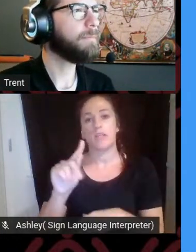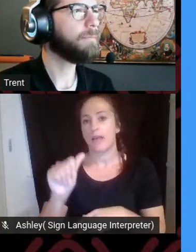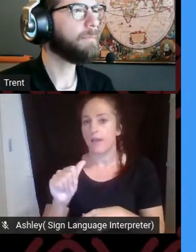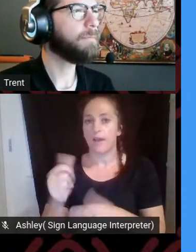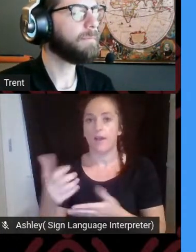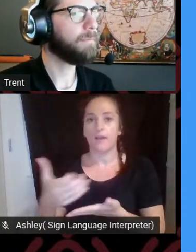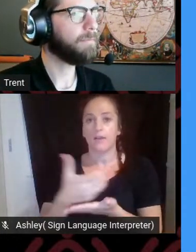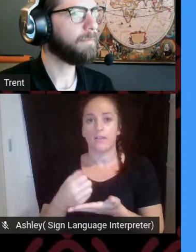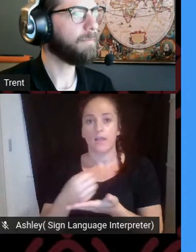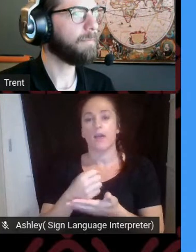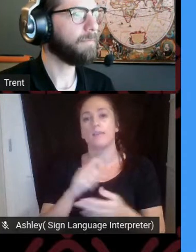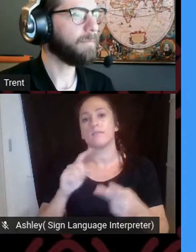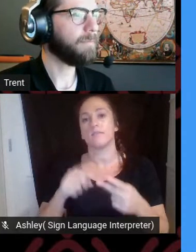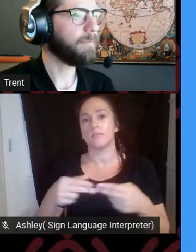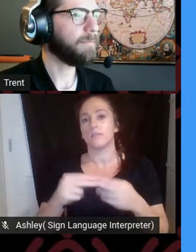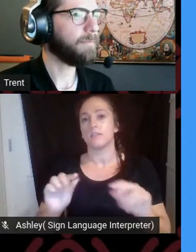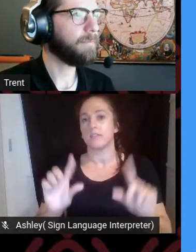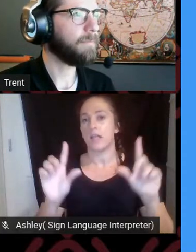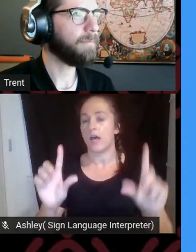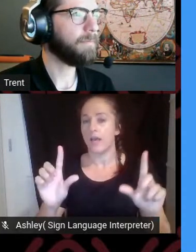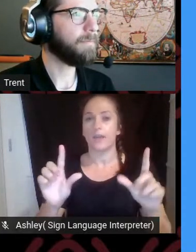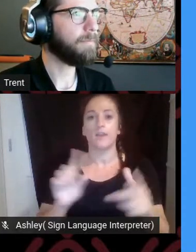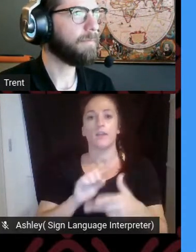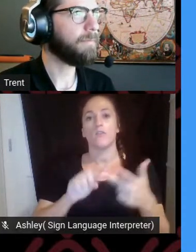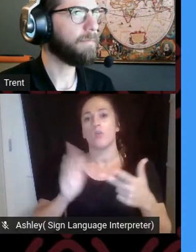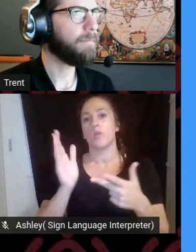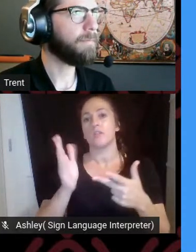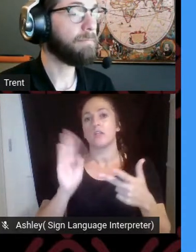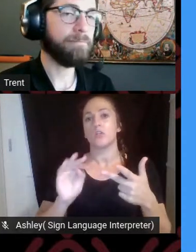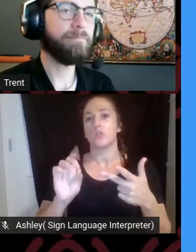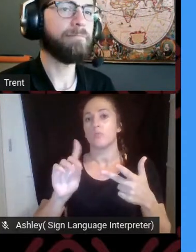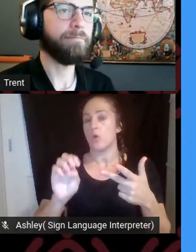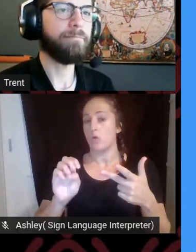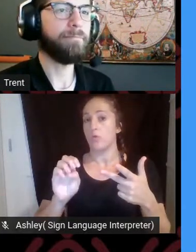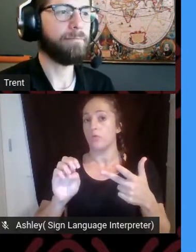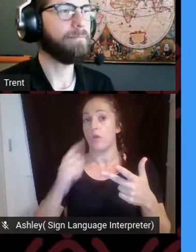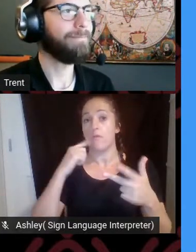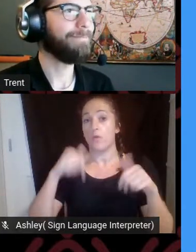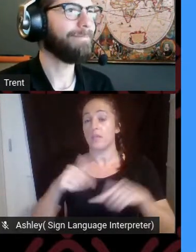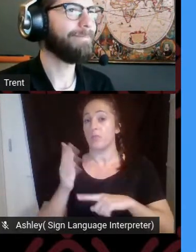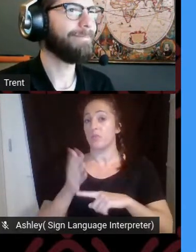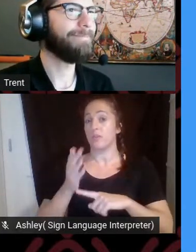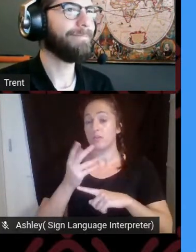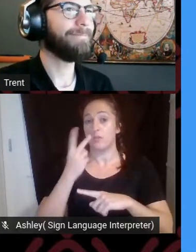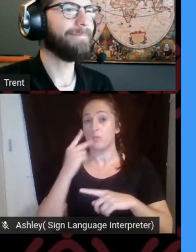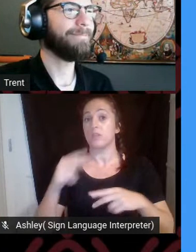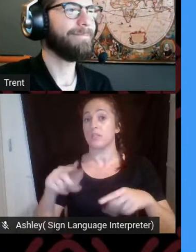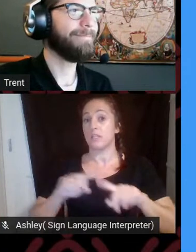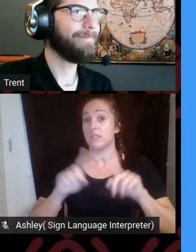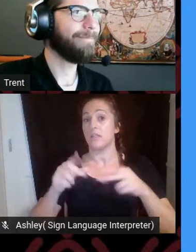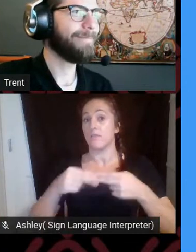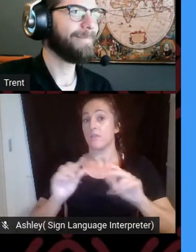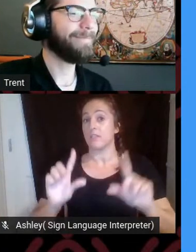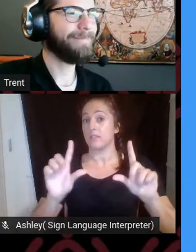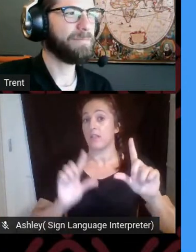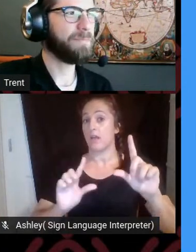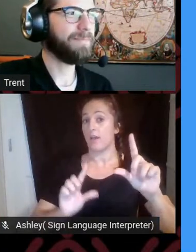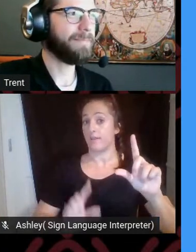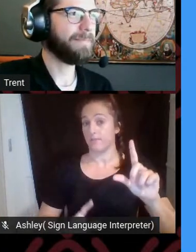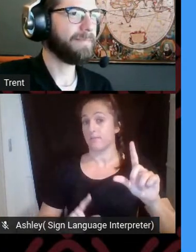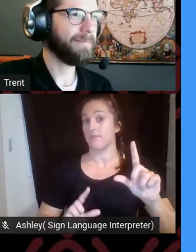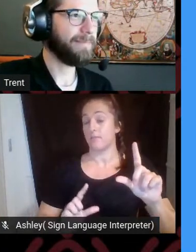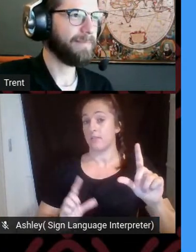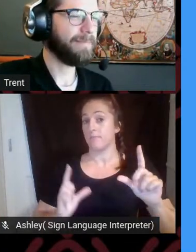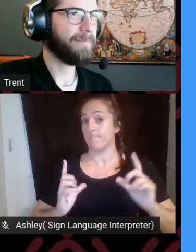And then slides, that's going to be our presentation mode. We're using slides right now, as a matter of fact, so you can see how well that works within the